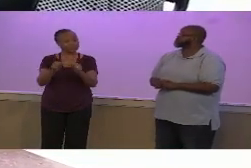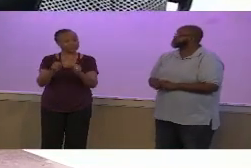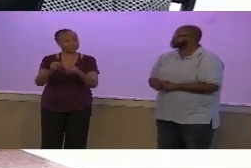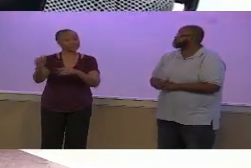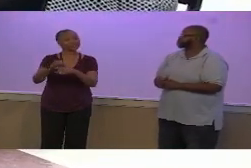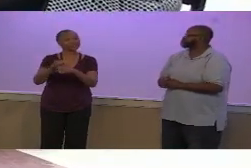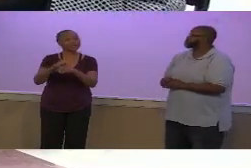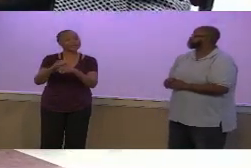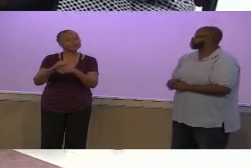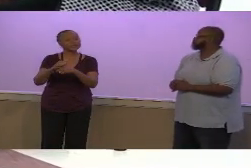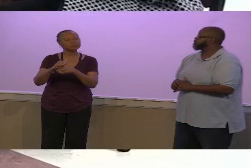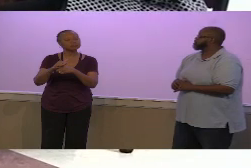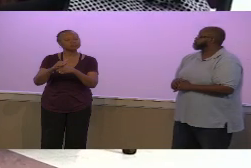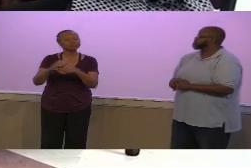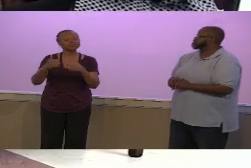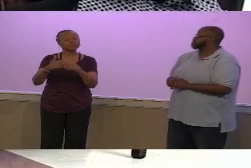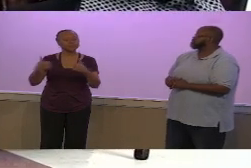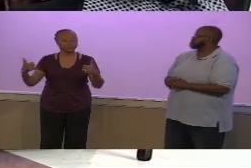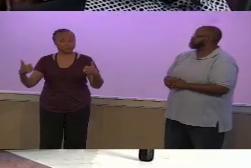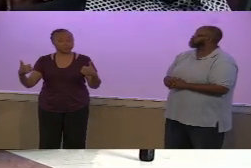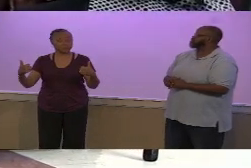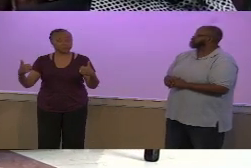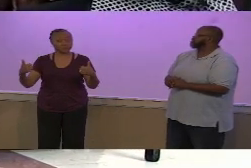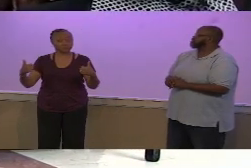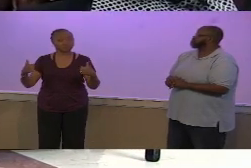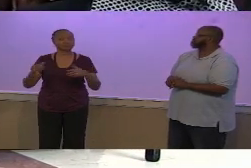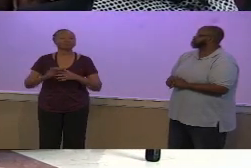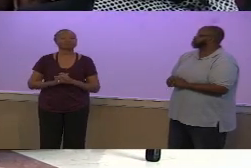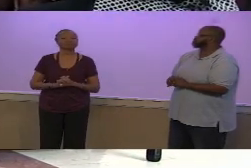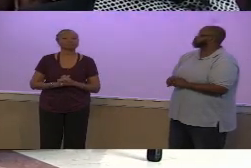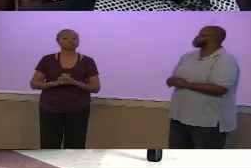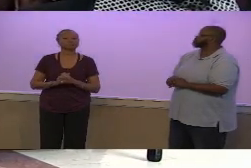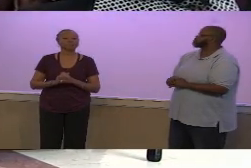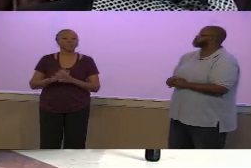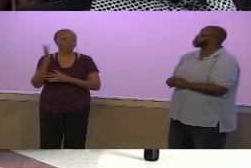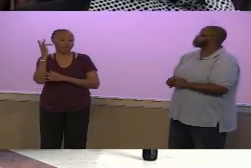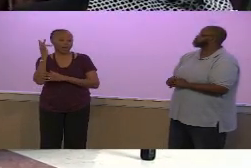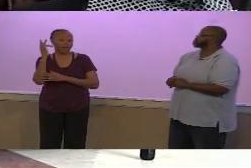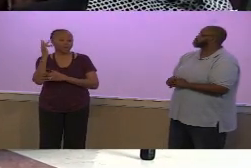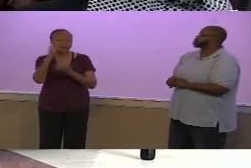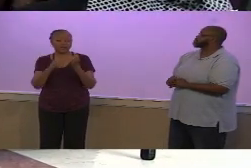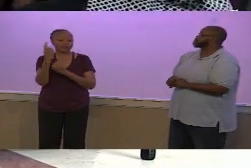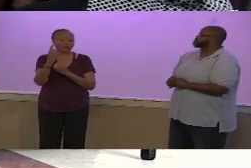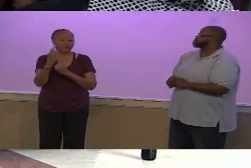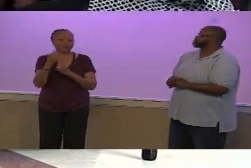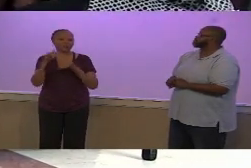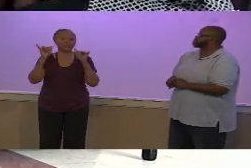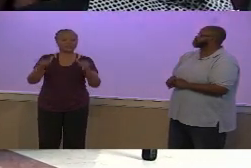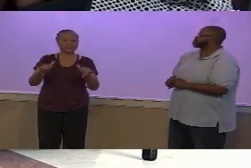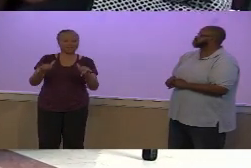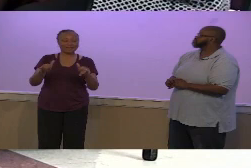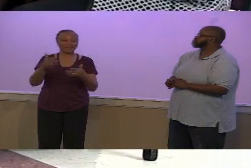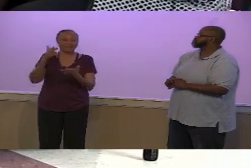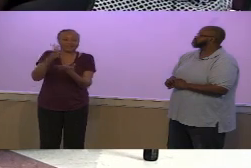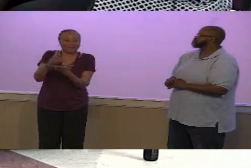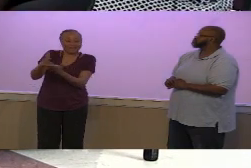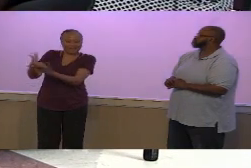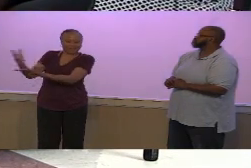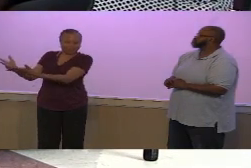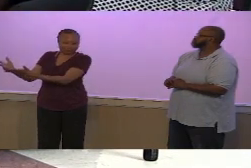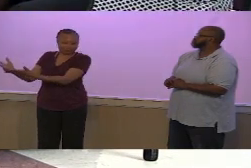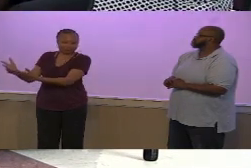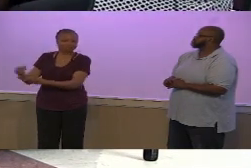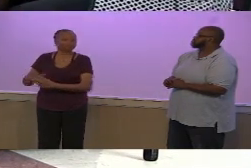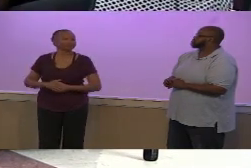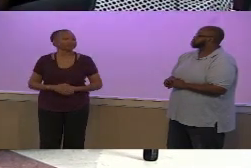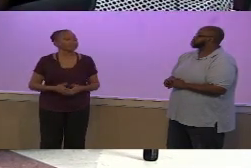practice social distancing as everyone will remain in their car. Okay. And we're also going to have some